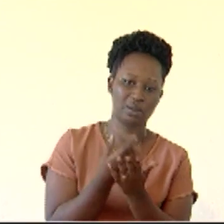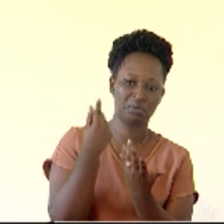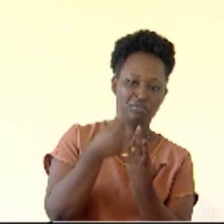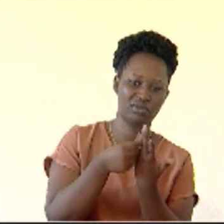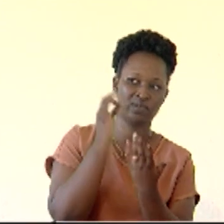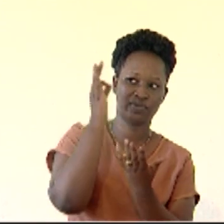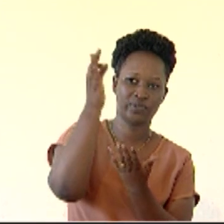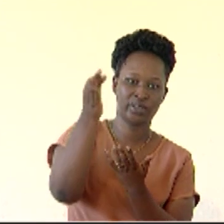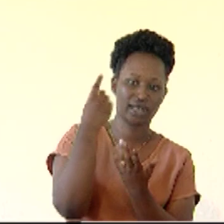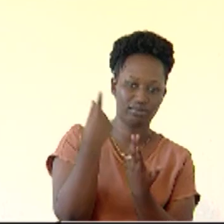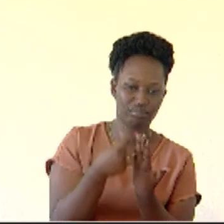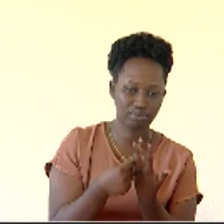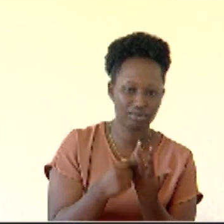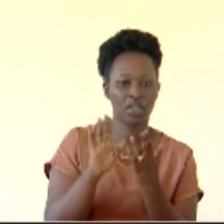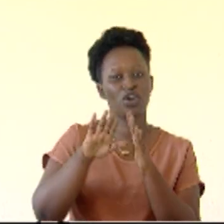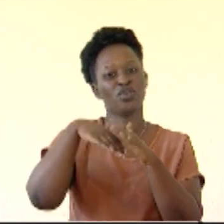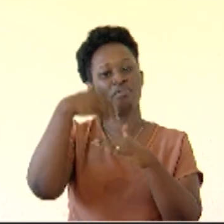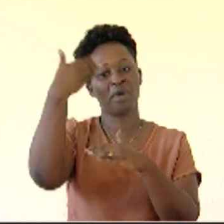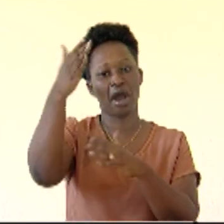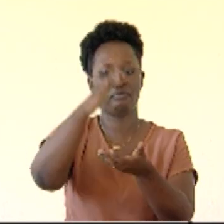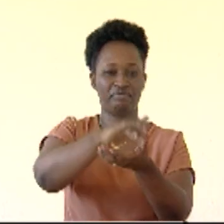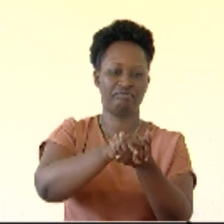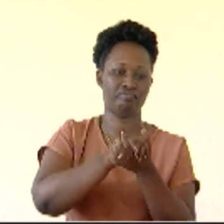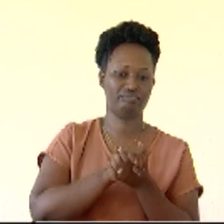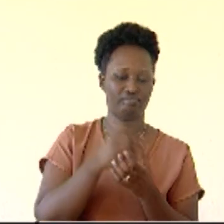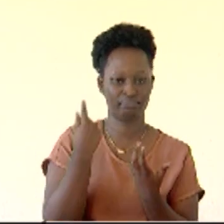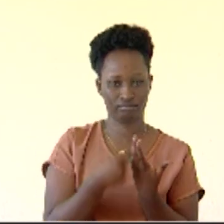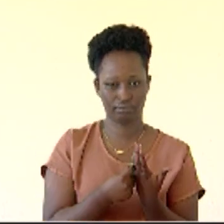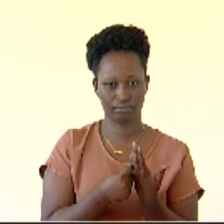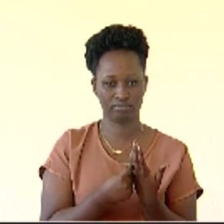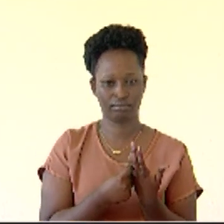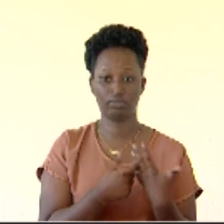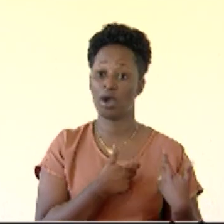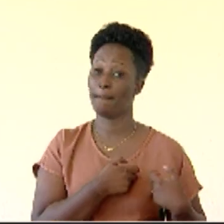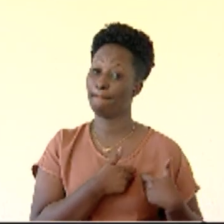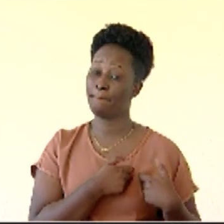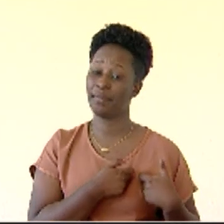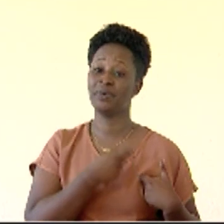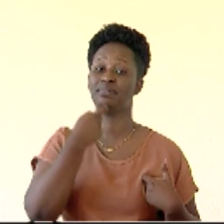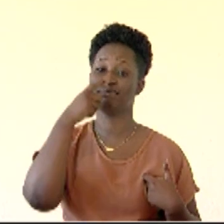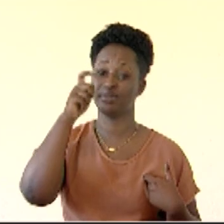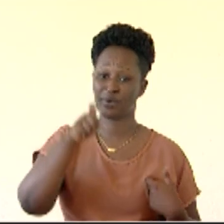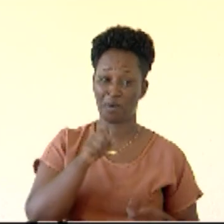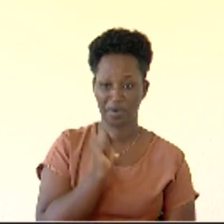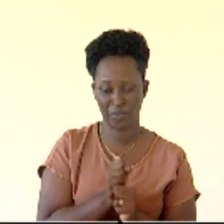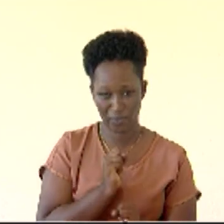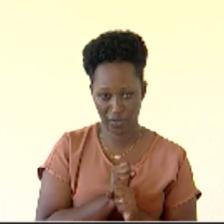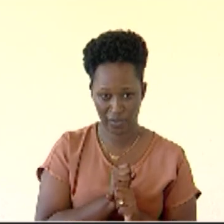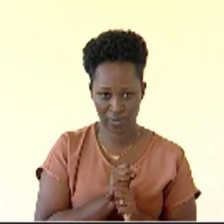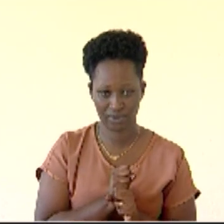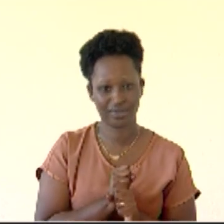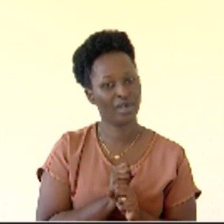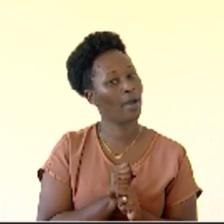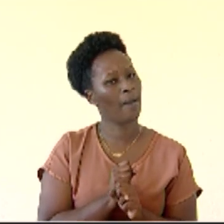be done. Dating should be done, not should be done. I'm emphasizing should be done